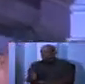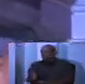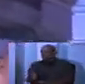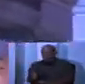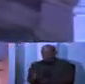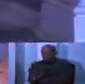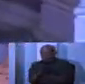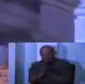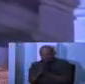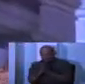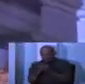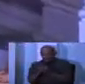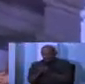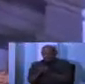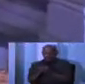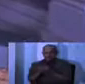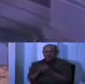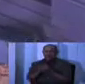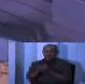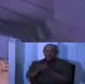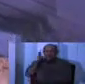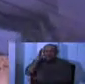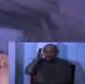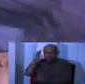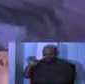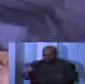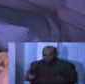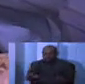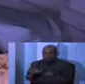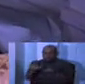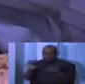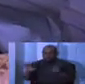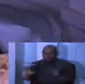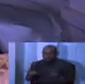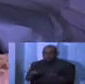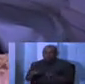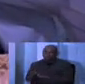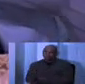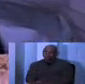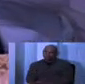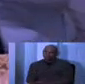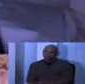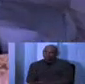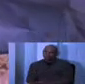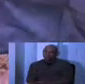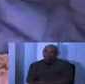zeal of Adonai of hosts will perform this. Selah.